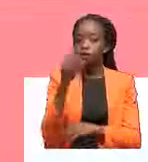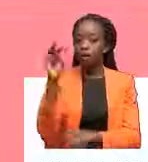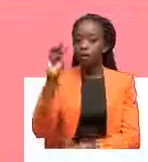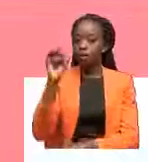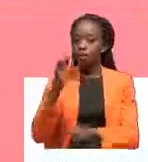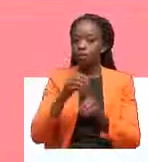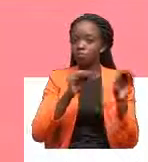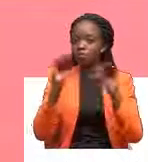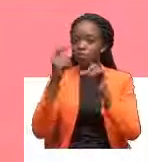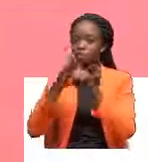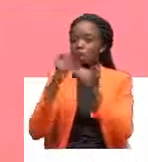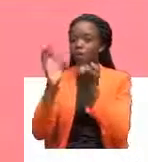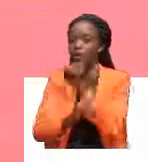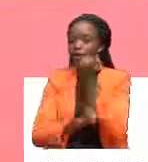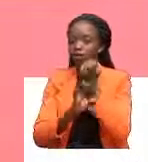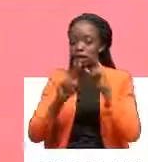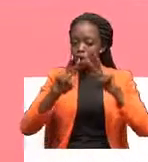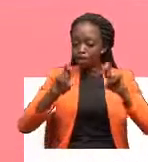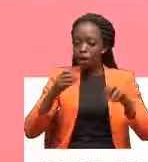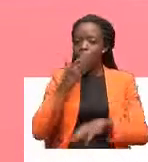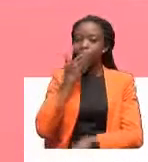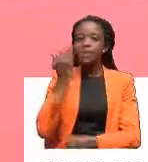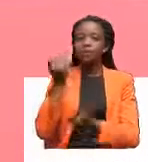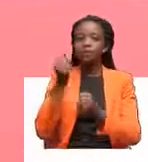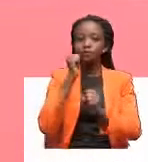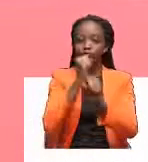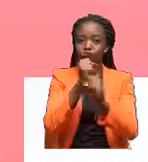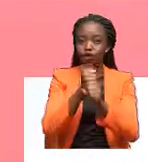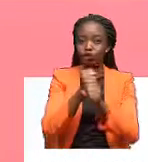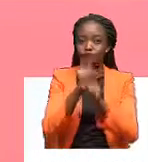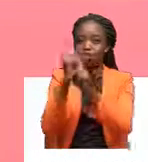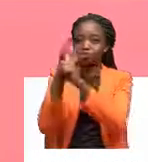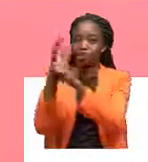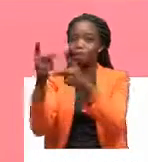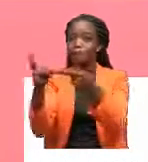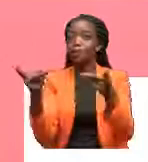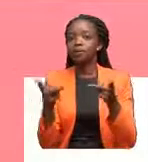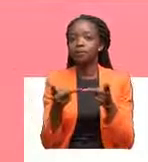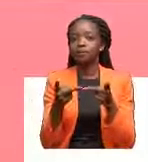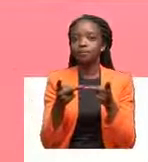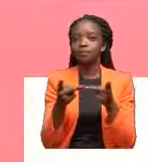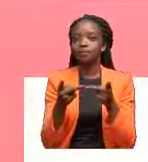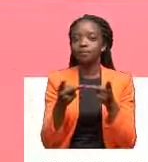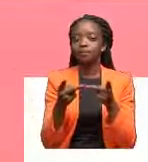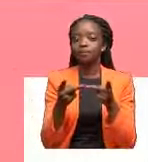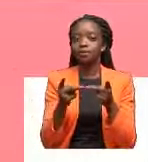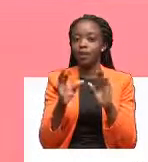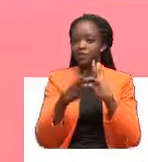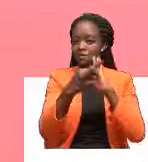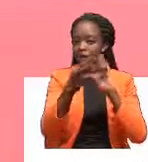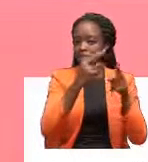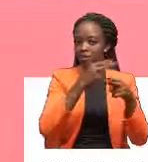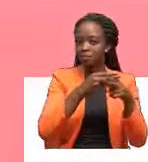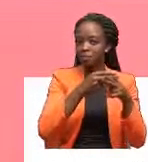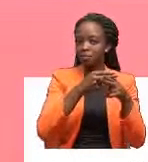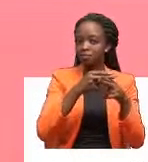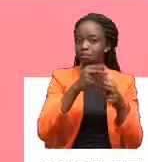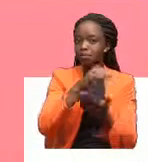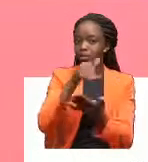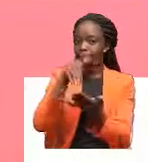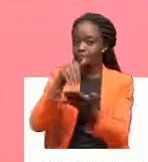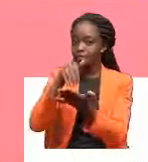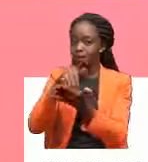Fly out of the country in search of better employment opportunities in various countries. A popular destination is Lebanon in the Middle East, where